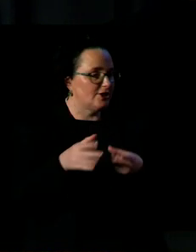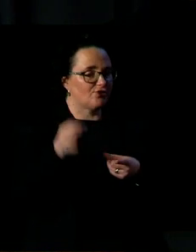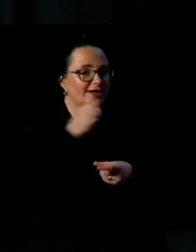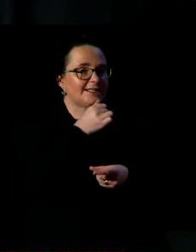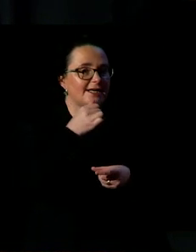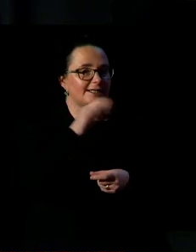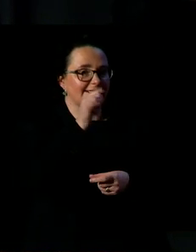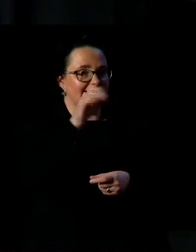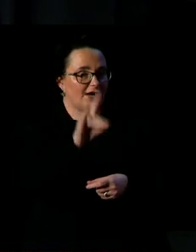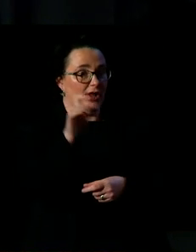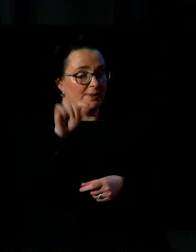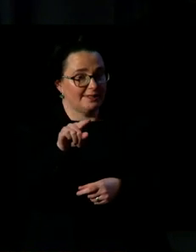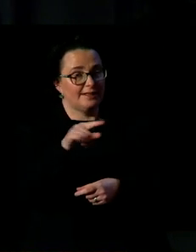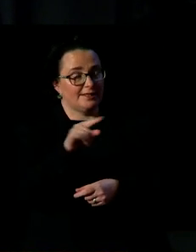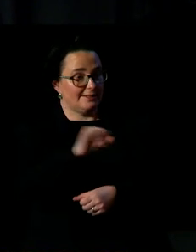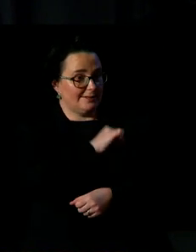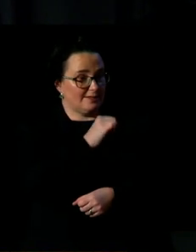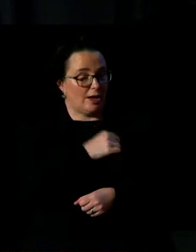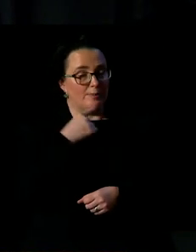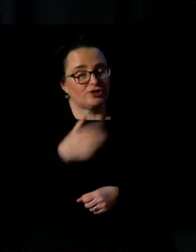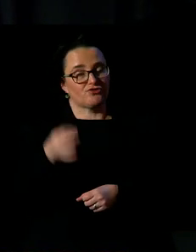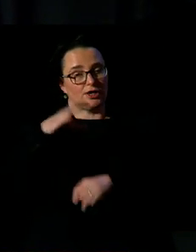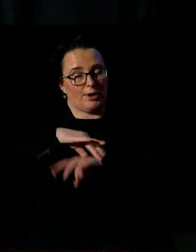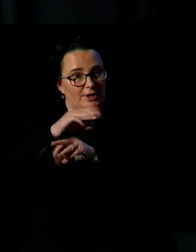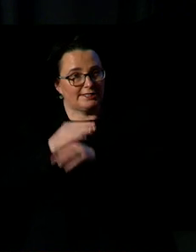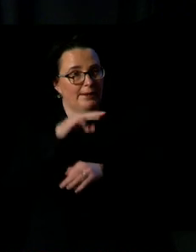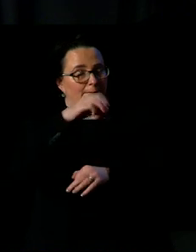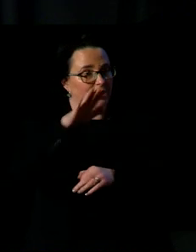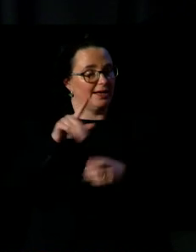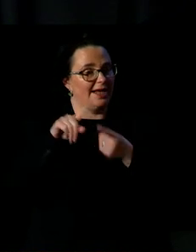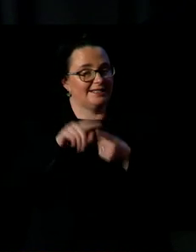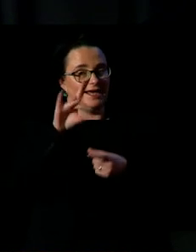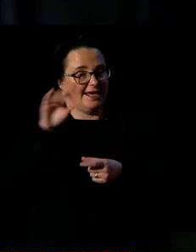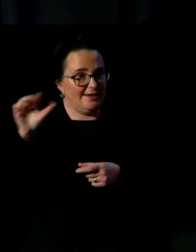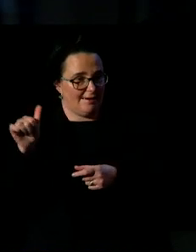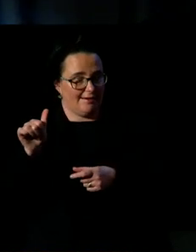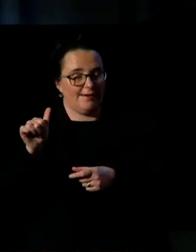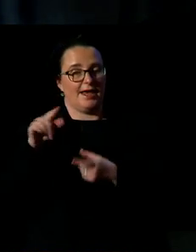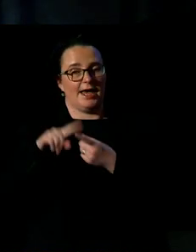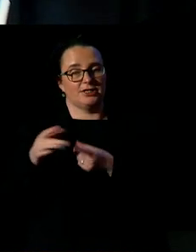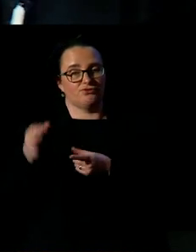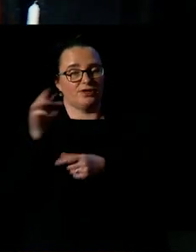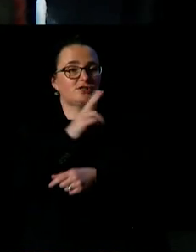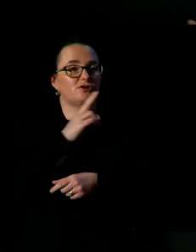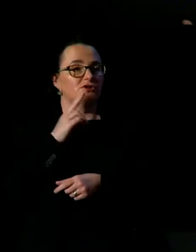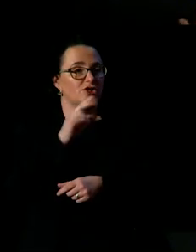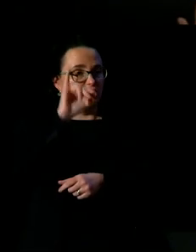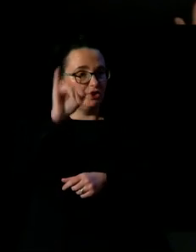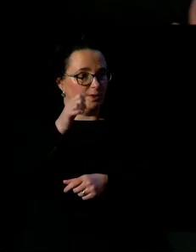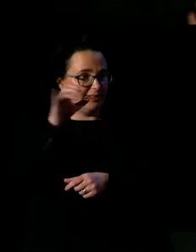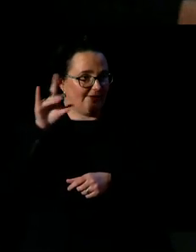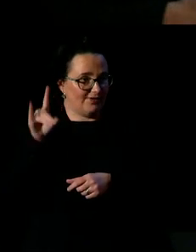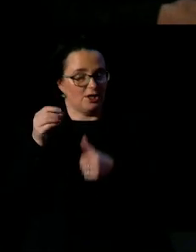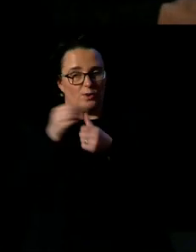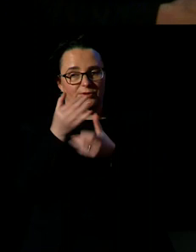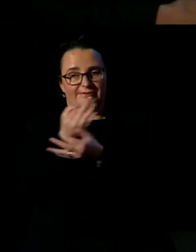Halperin survived, but whose great-grandparents, Mikael and Henia Halperin, and great-uncle Joseph Halperin,